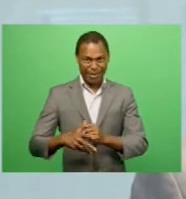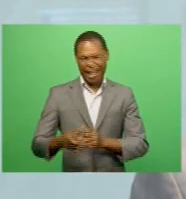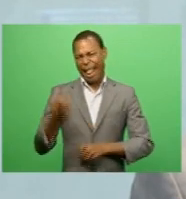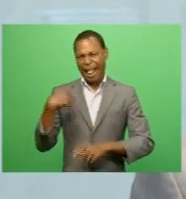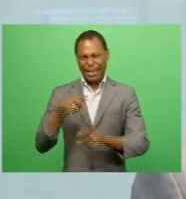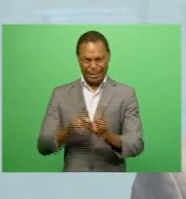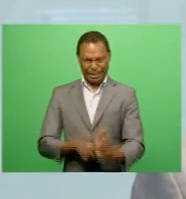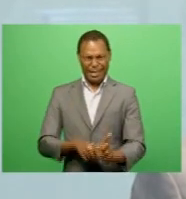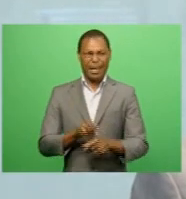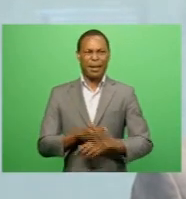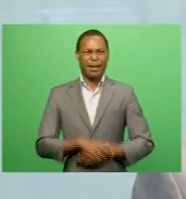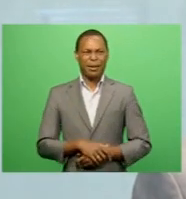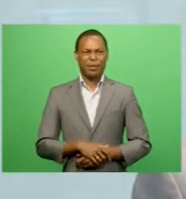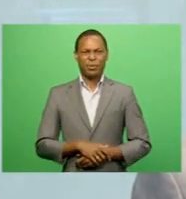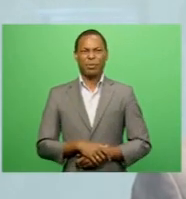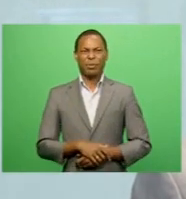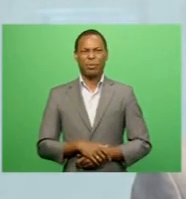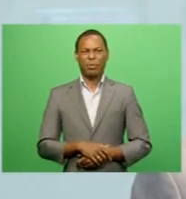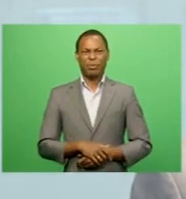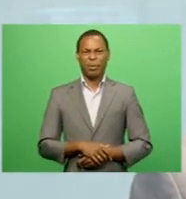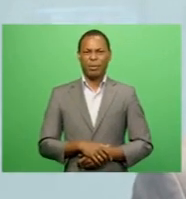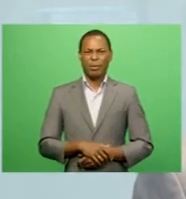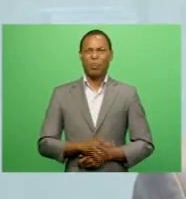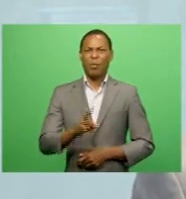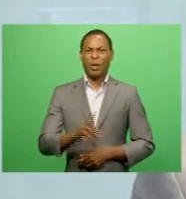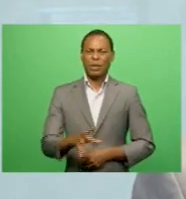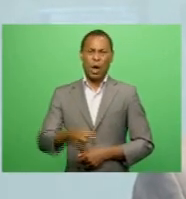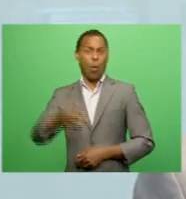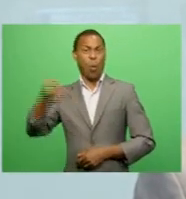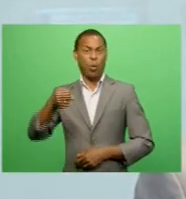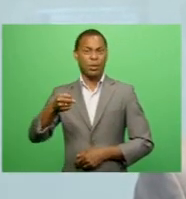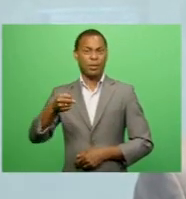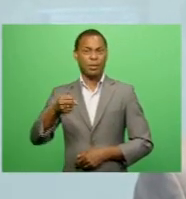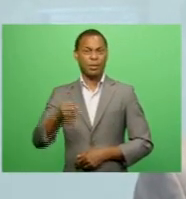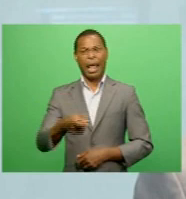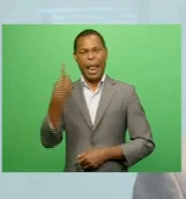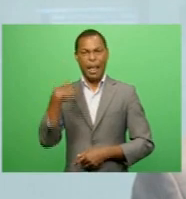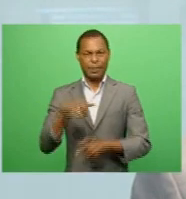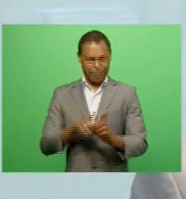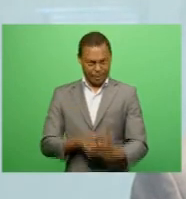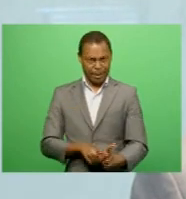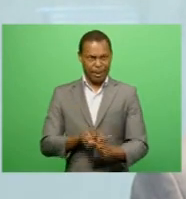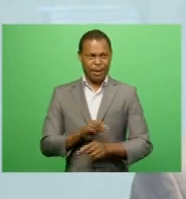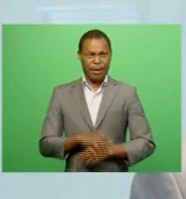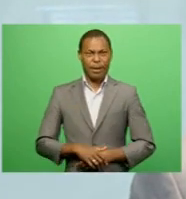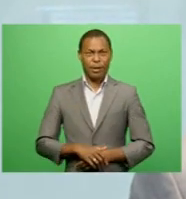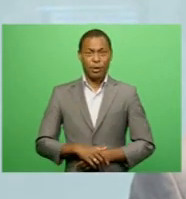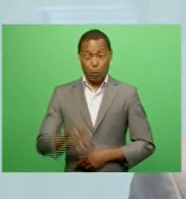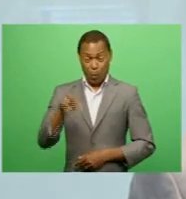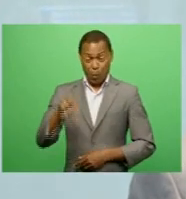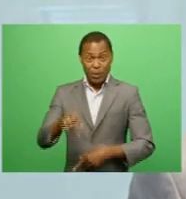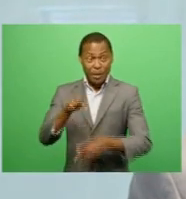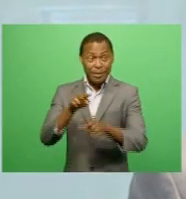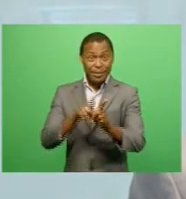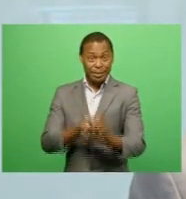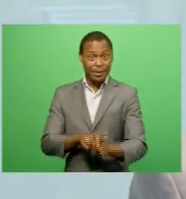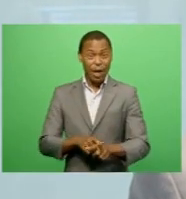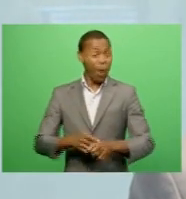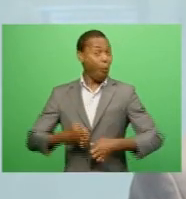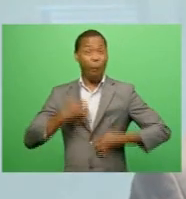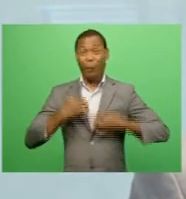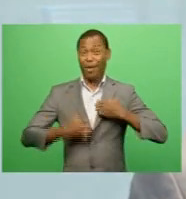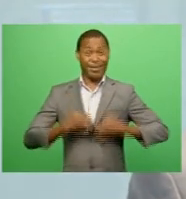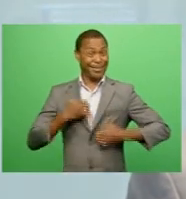in 2020 was postponed, as we all know, due to the pandemic, and this year we all were excited to